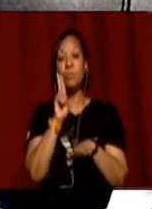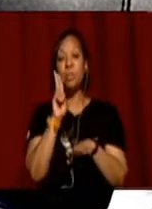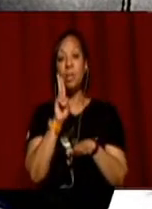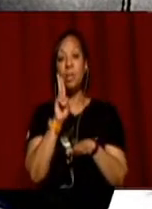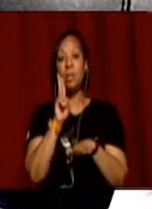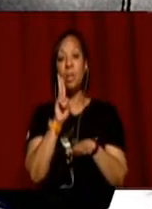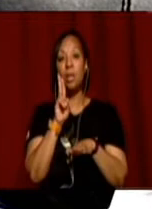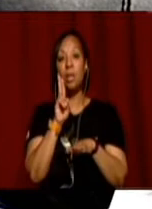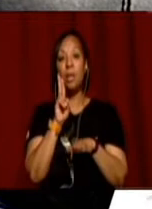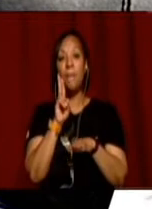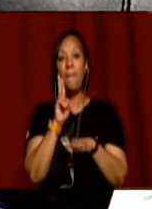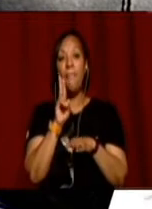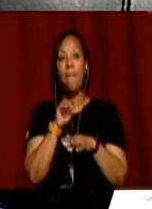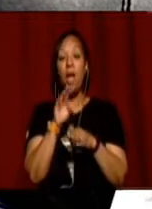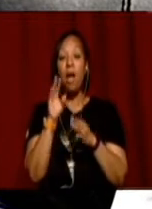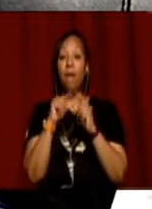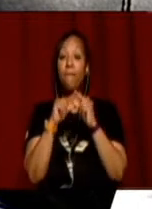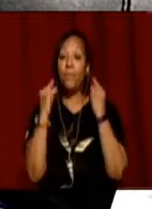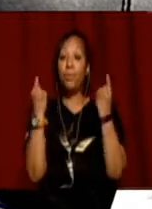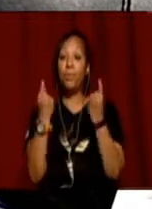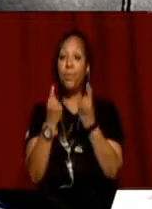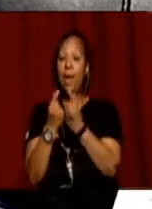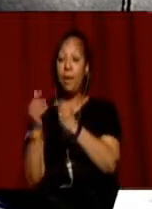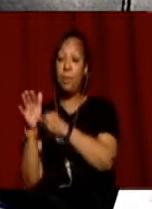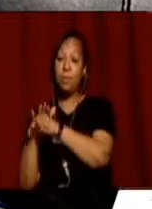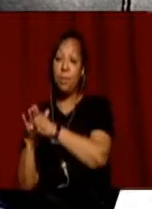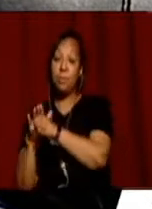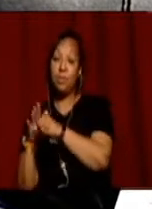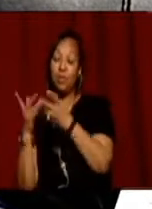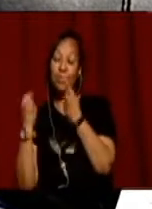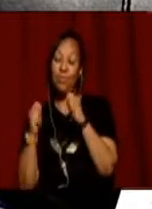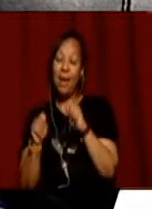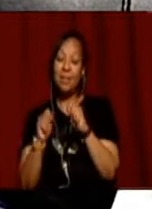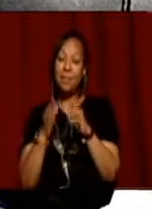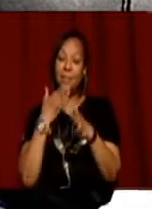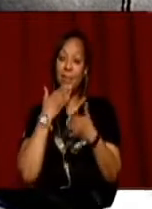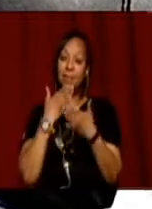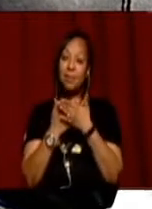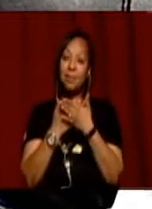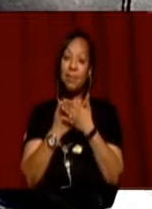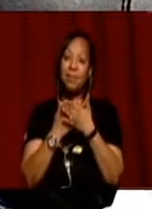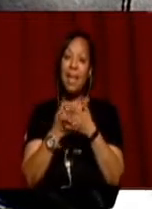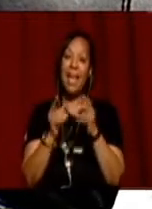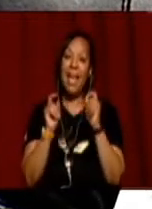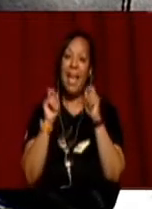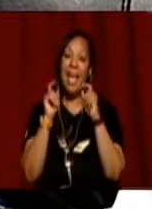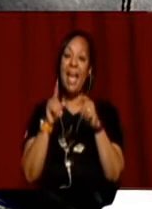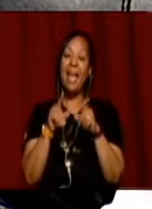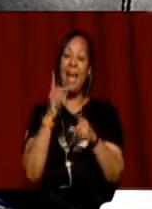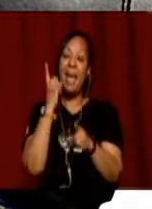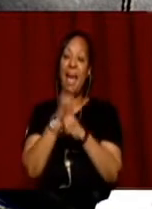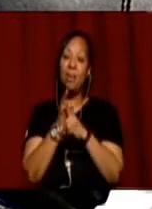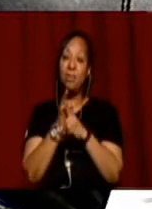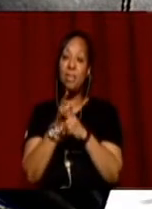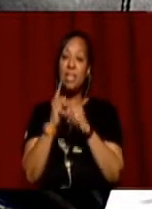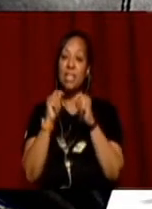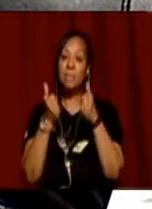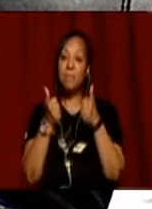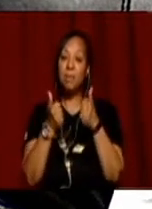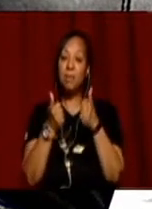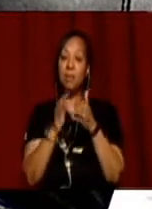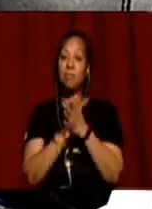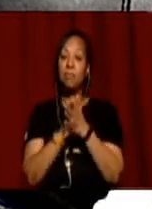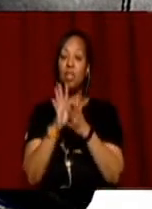tries to fall into a few categories where it tries to be good: accuracy, speed, cost. There's a